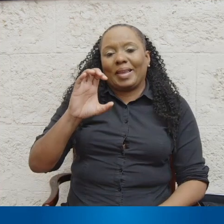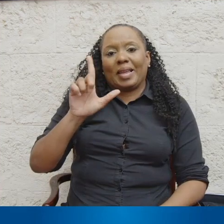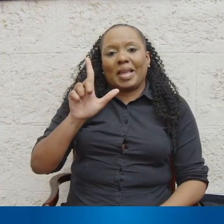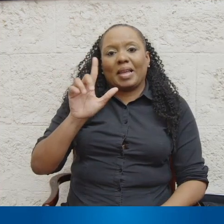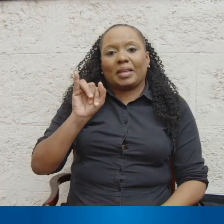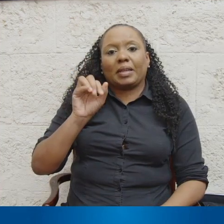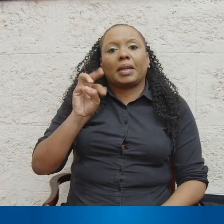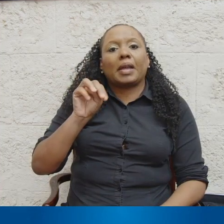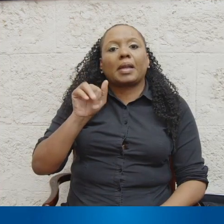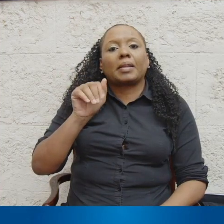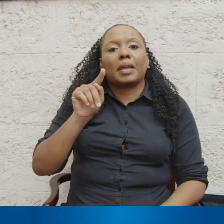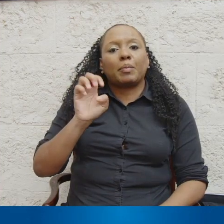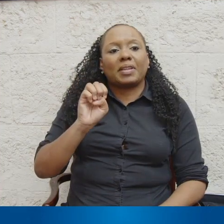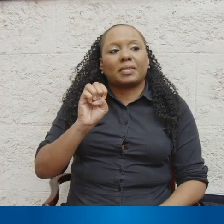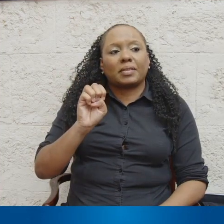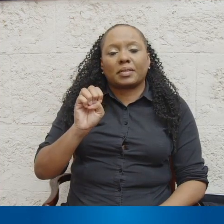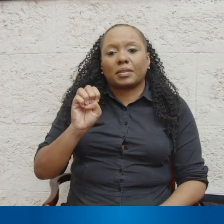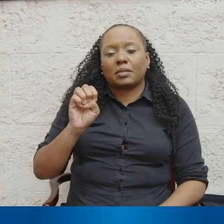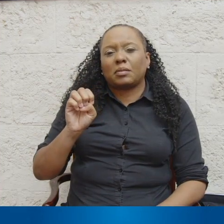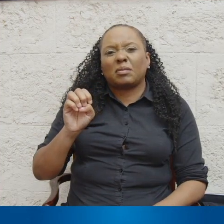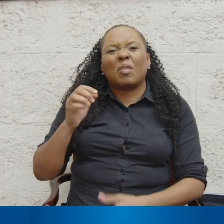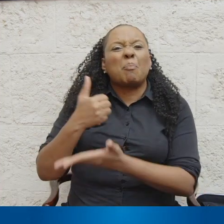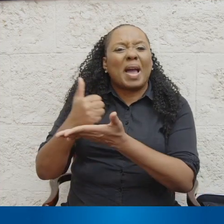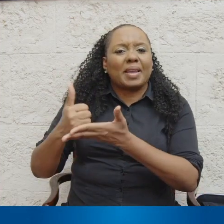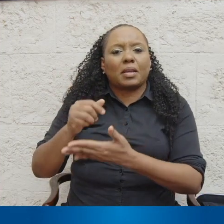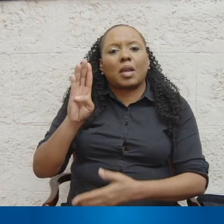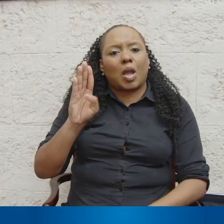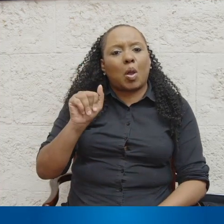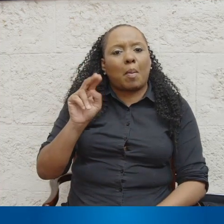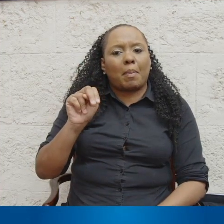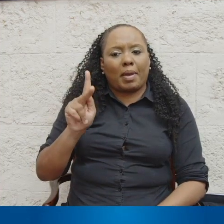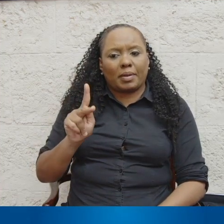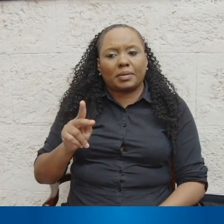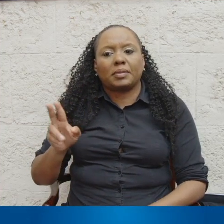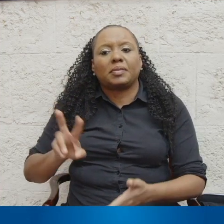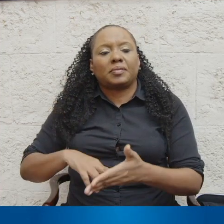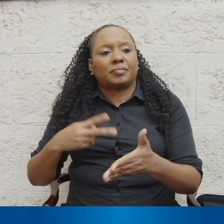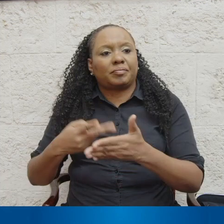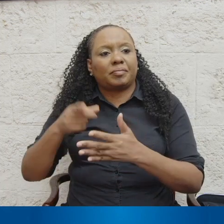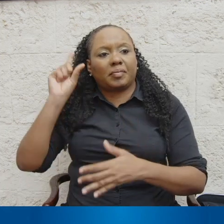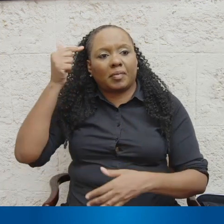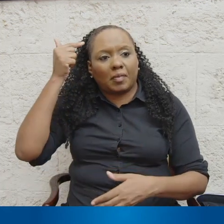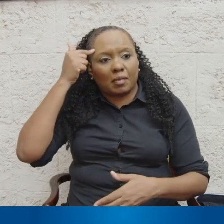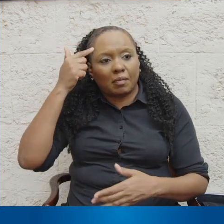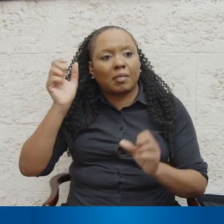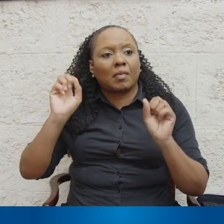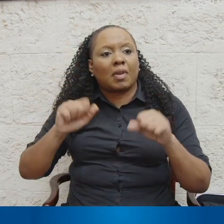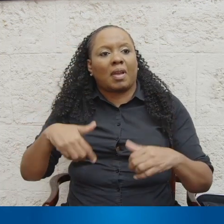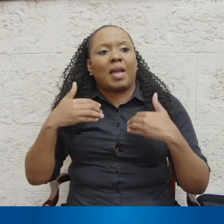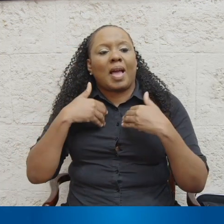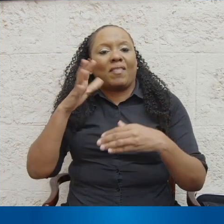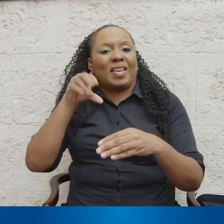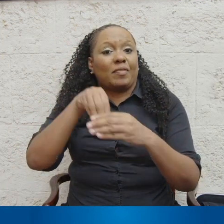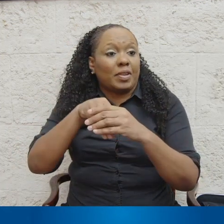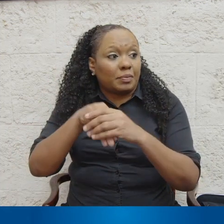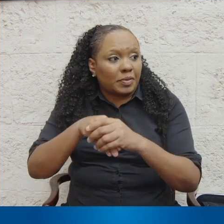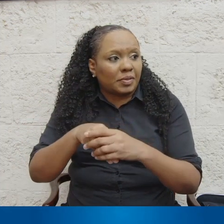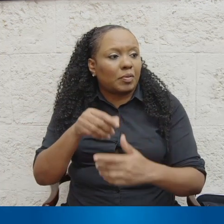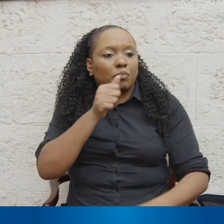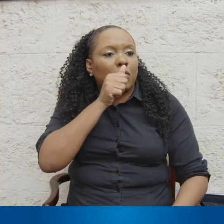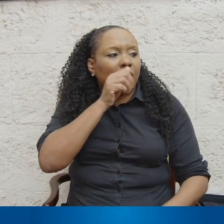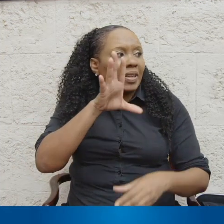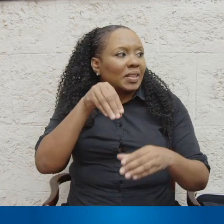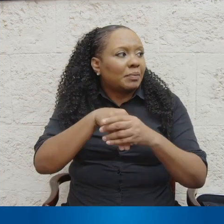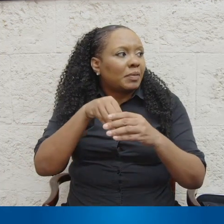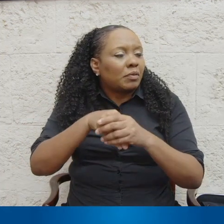it allows the government to do is to be able to harness now private resources and investment from the market, again, to bring